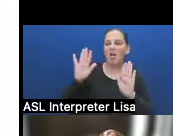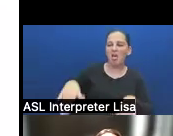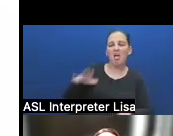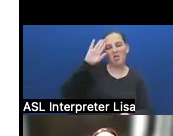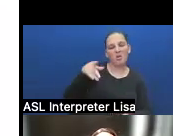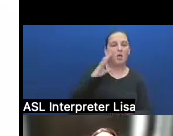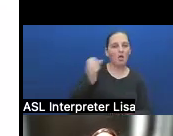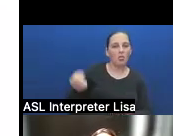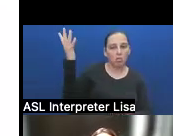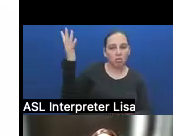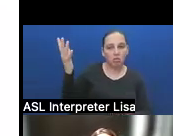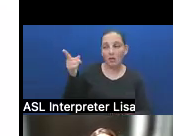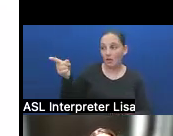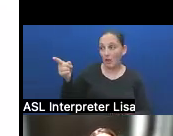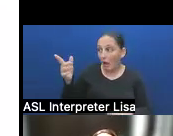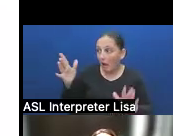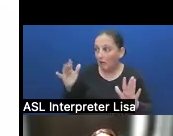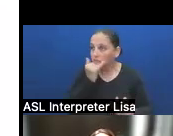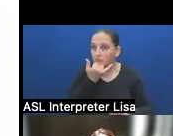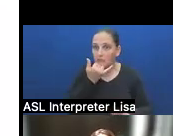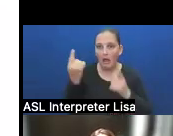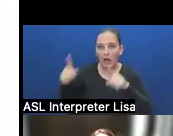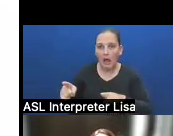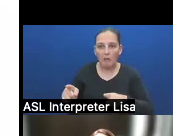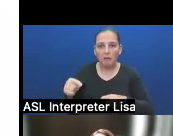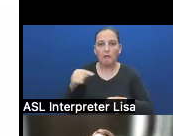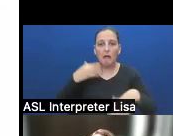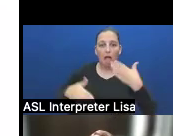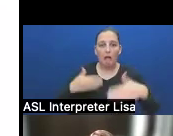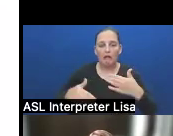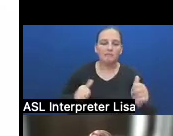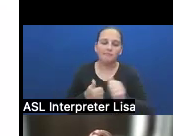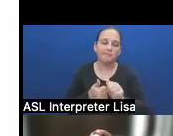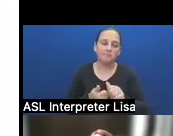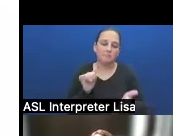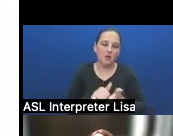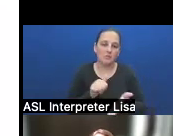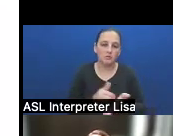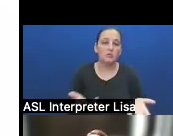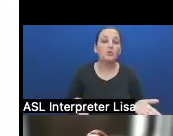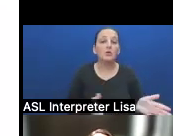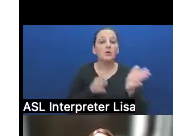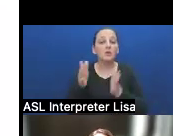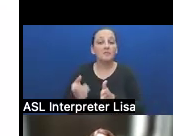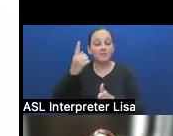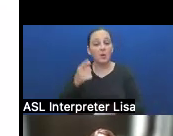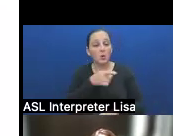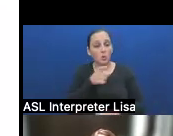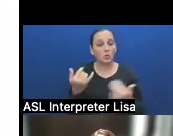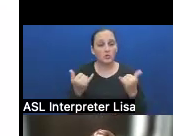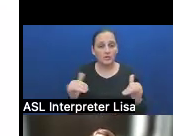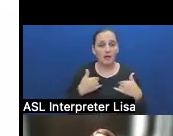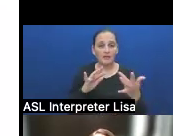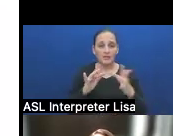court. So that's the first piece of it. The other piece of it also is, and I want to spend a few minutes talking about this, you still have digital